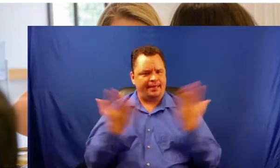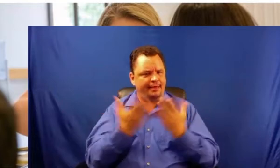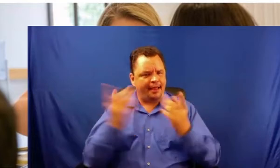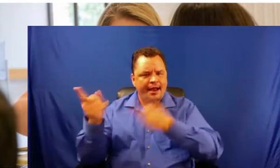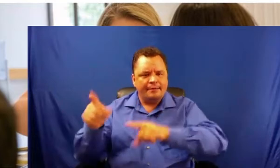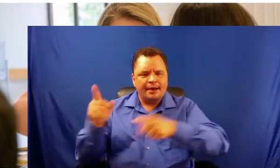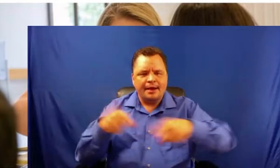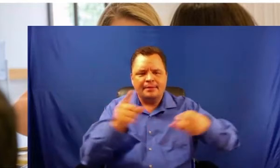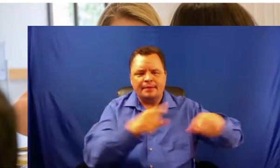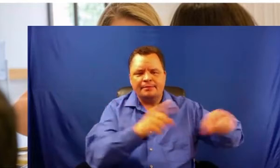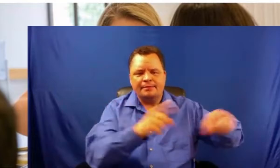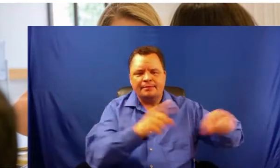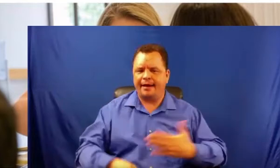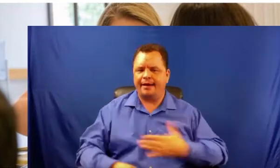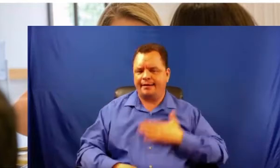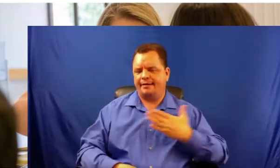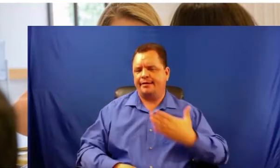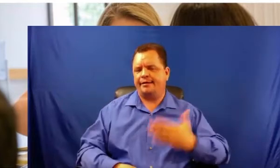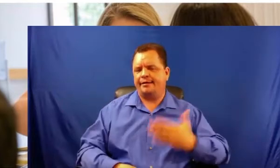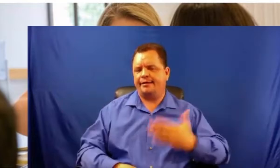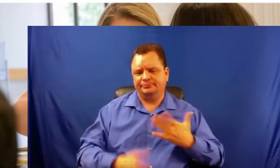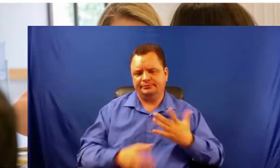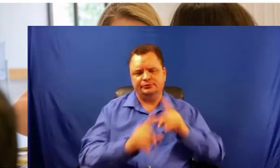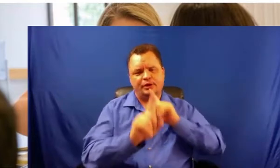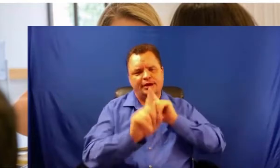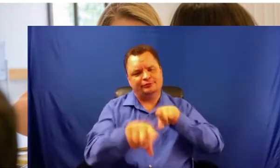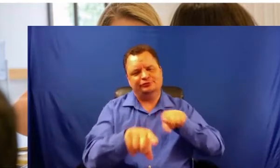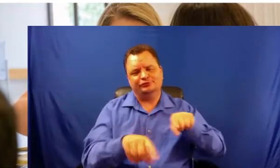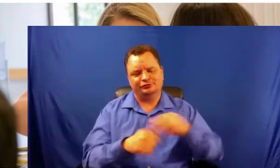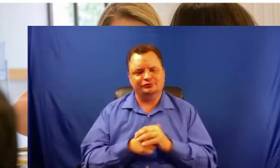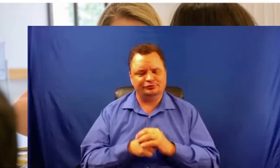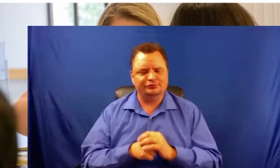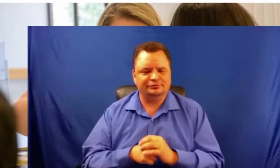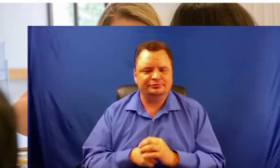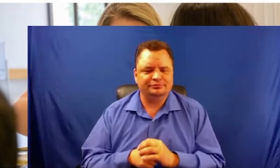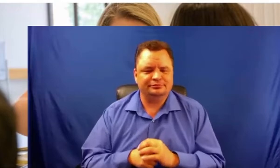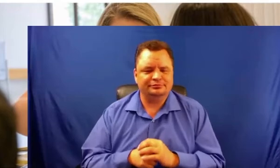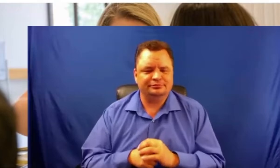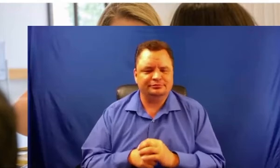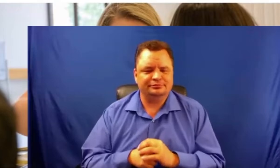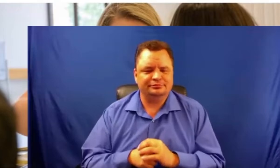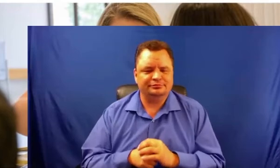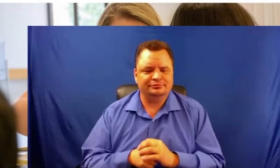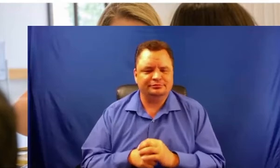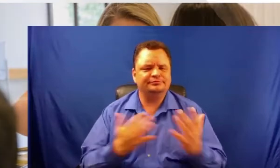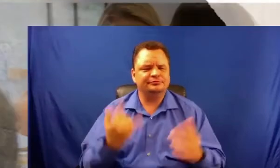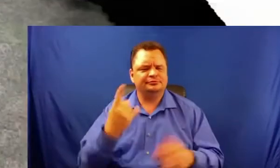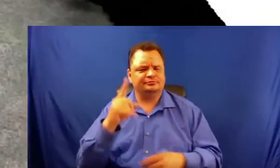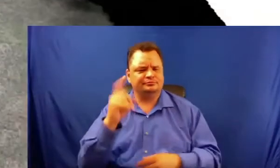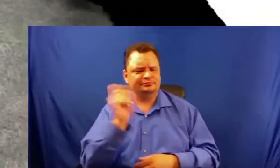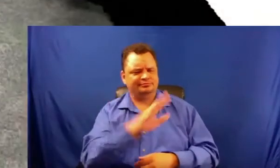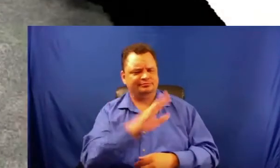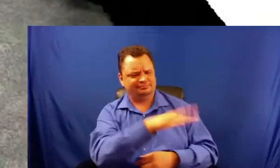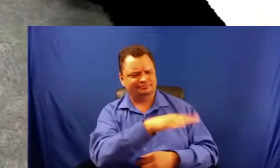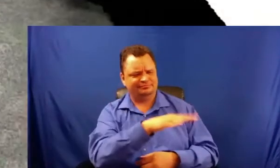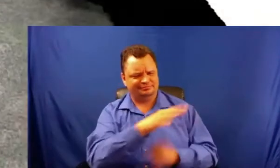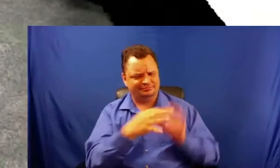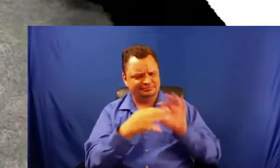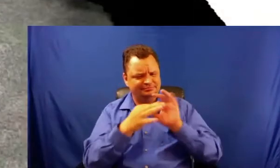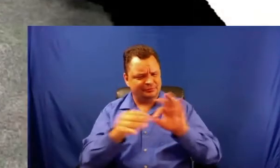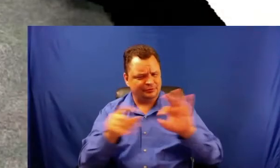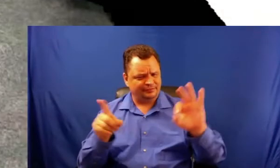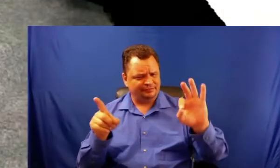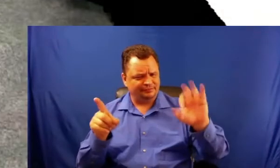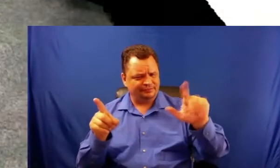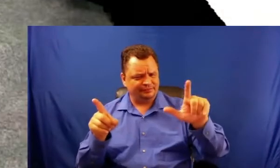questions. Sure. Dr. Johnson, not having to do with COVID, but influenza. Are the influenza vaccines